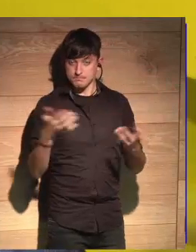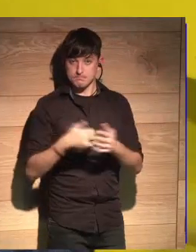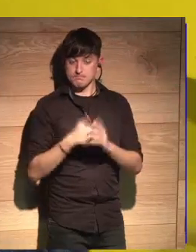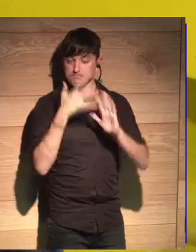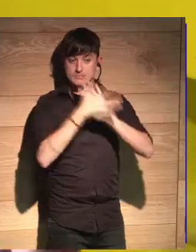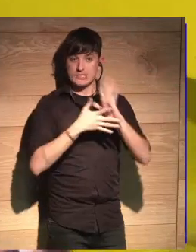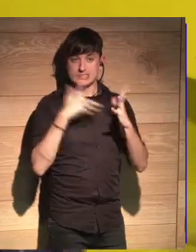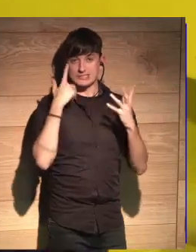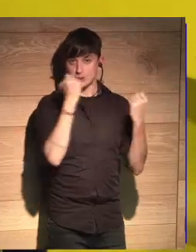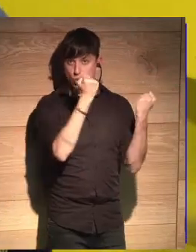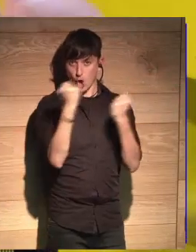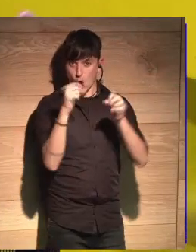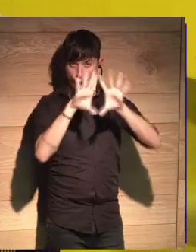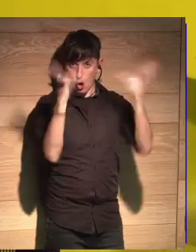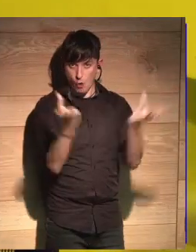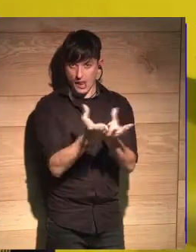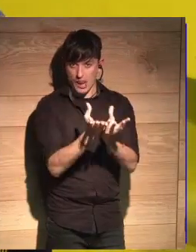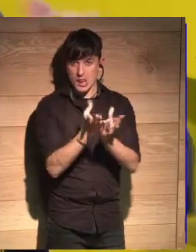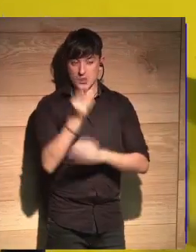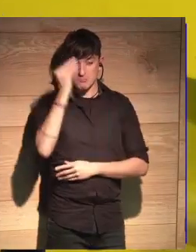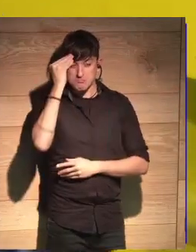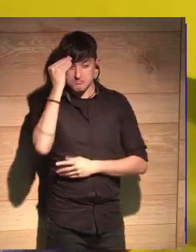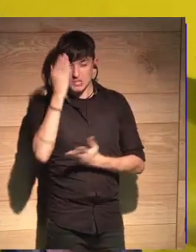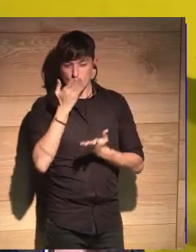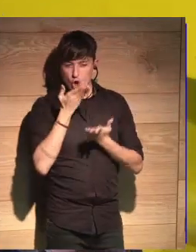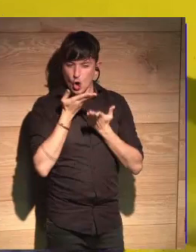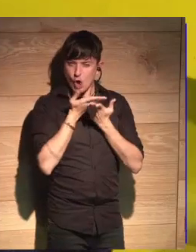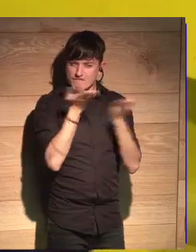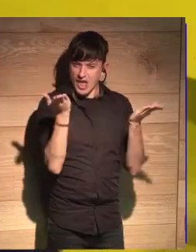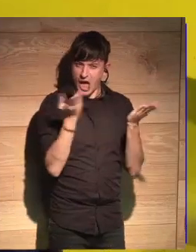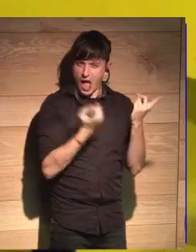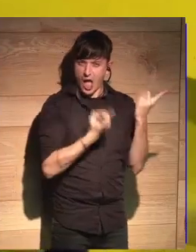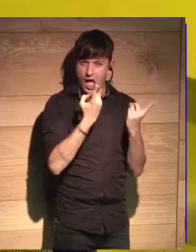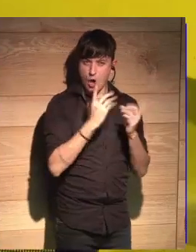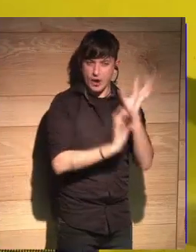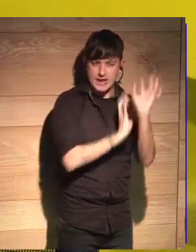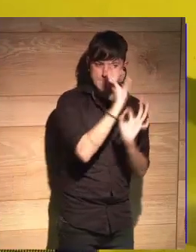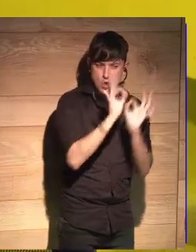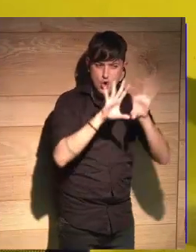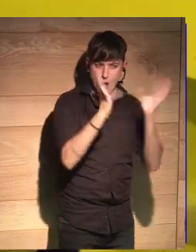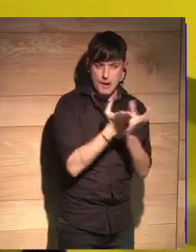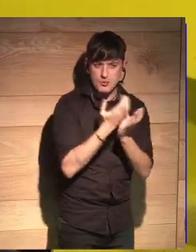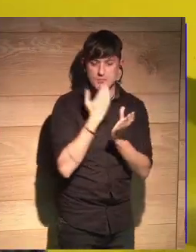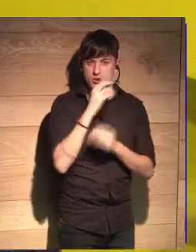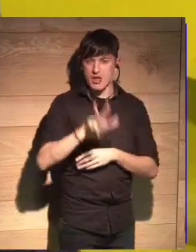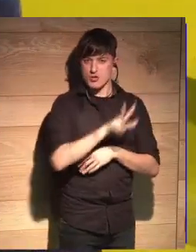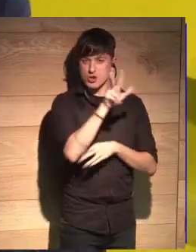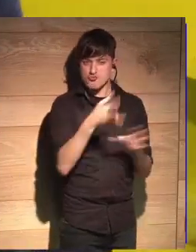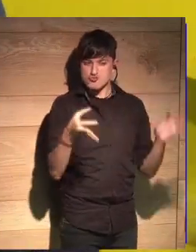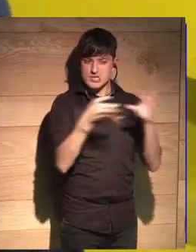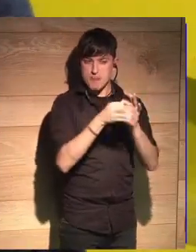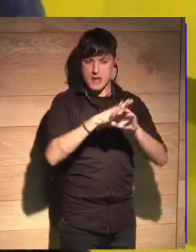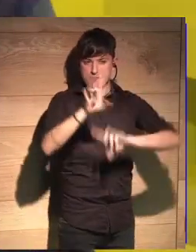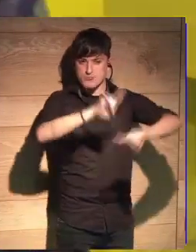trust on any global institution, organization as United Nations to solve the global problems?